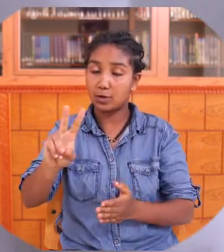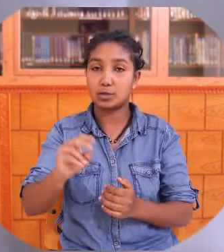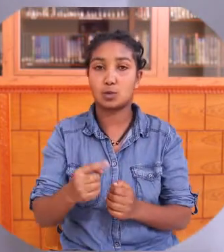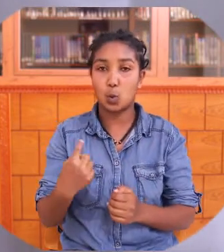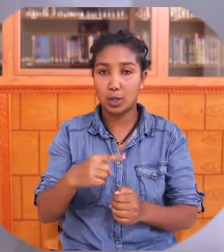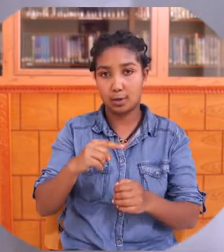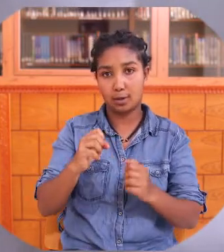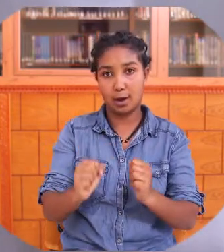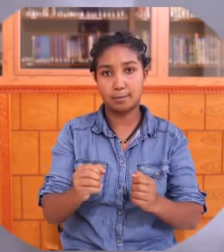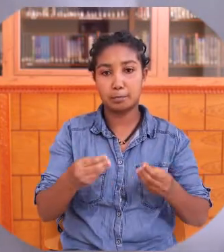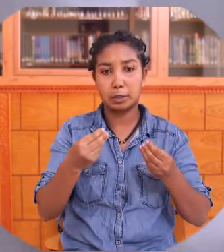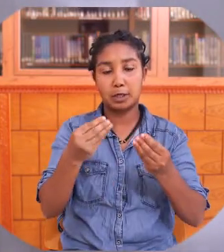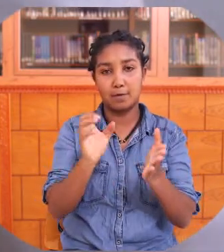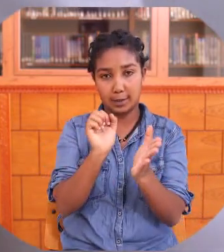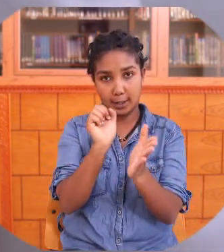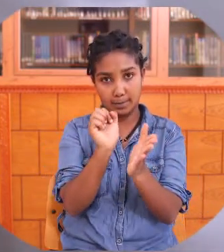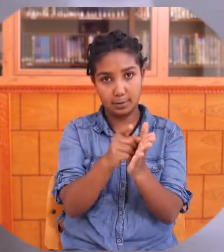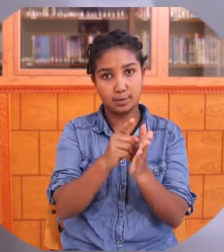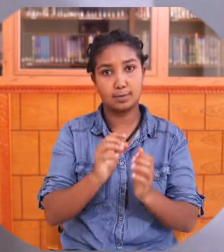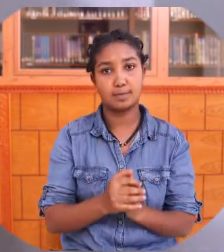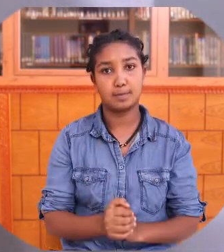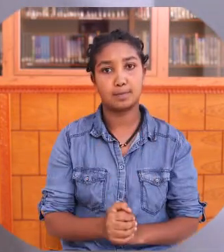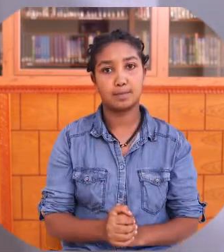We can give example,